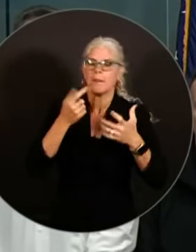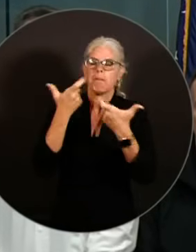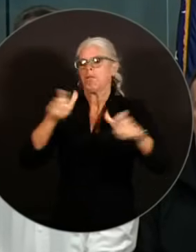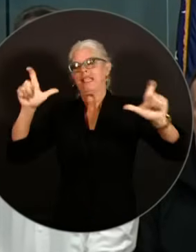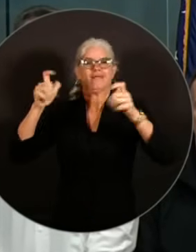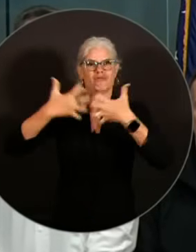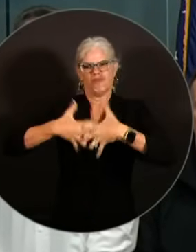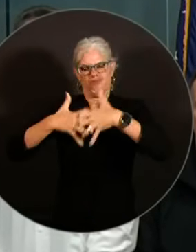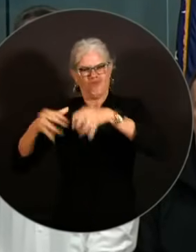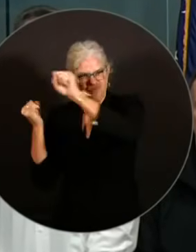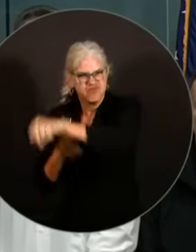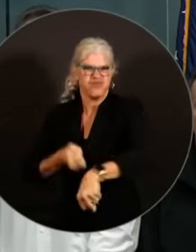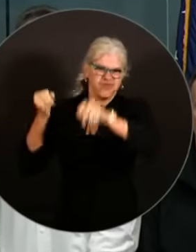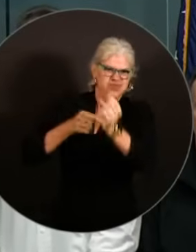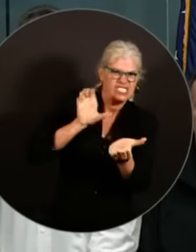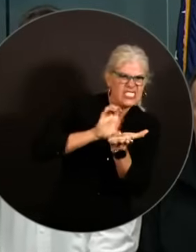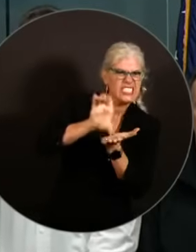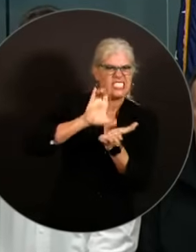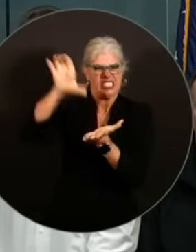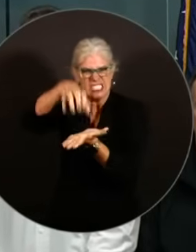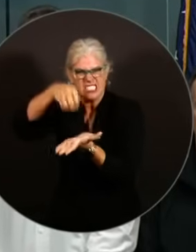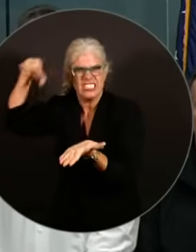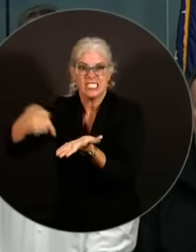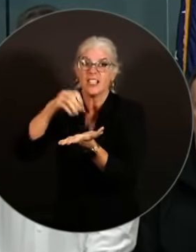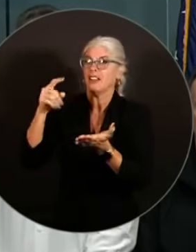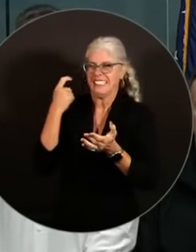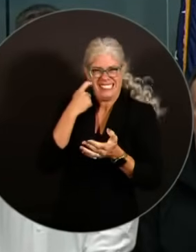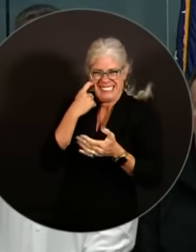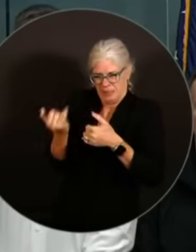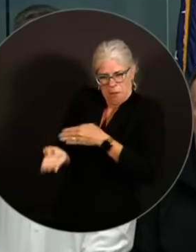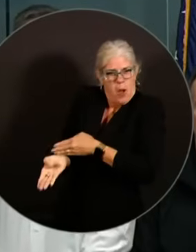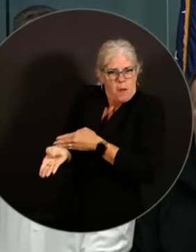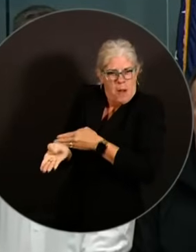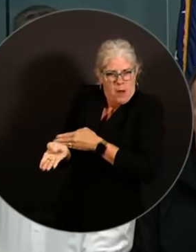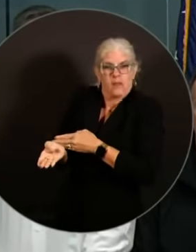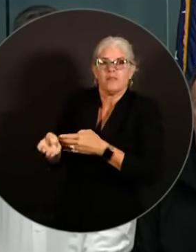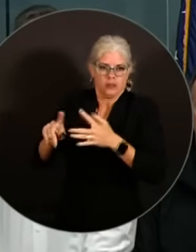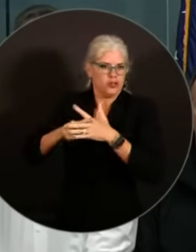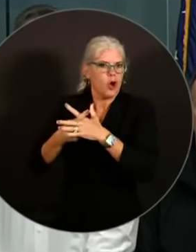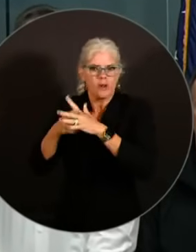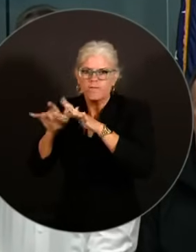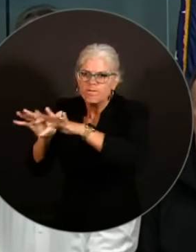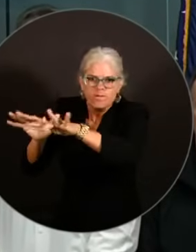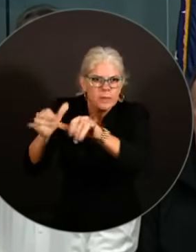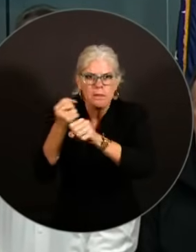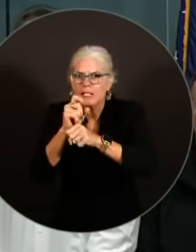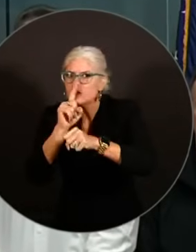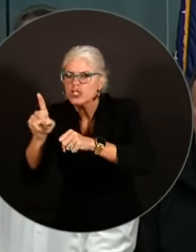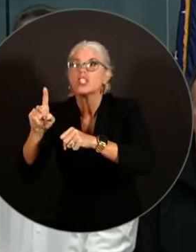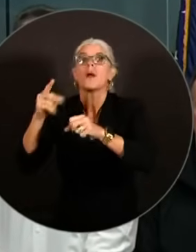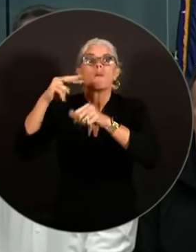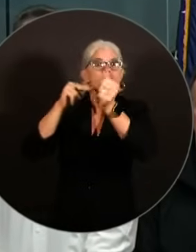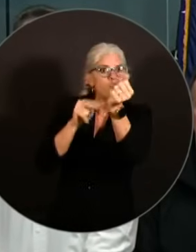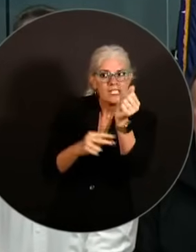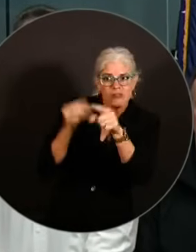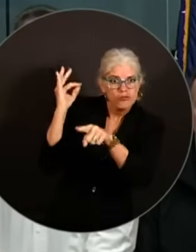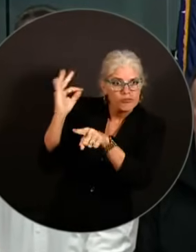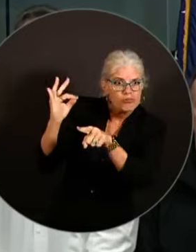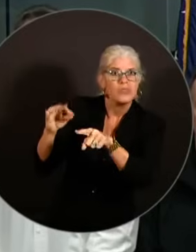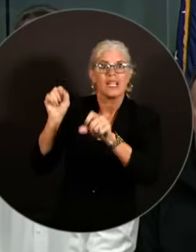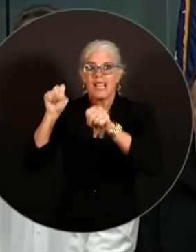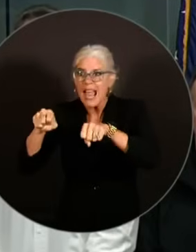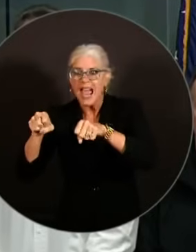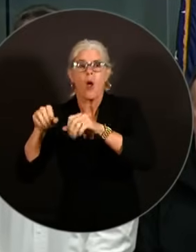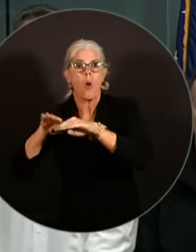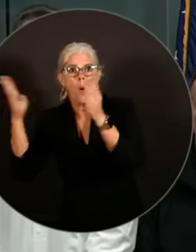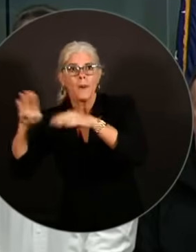inspectors were dispatched at first light and have begun performing inspections to open bridges across the impact areas. As I